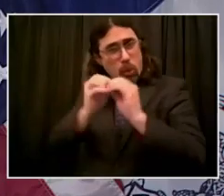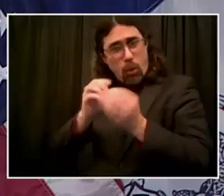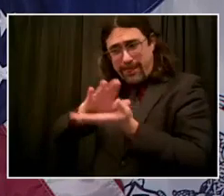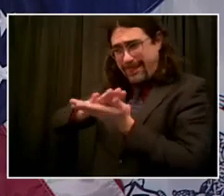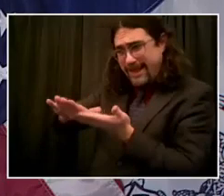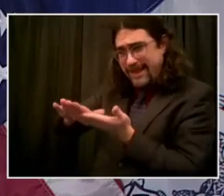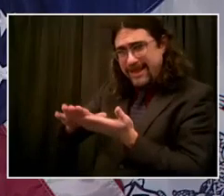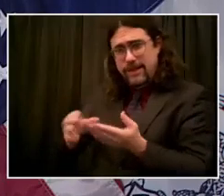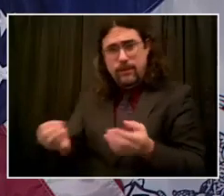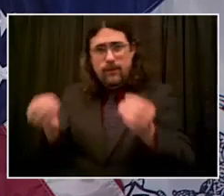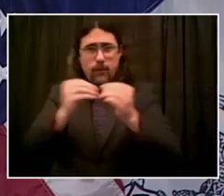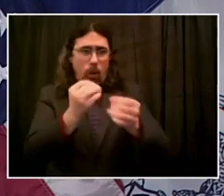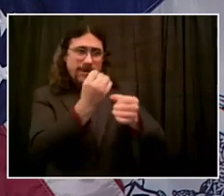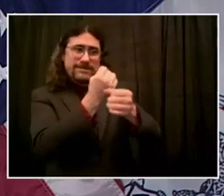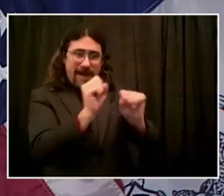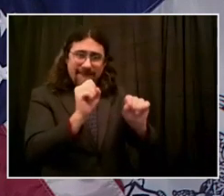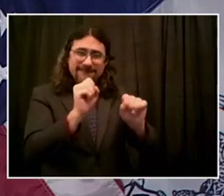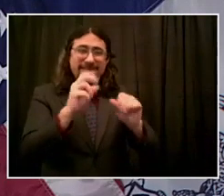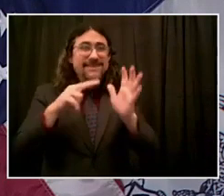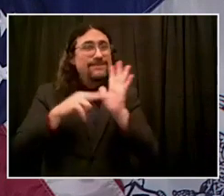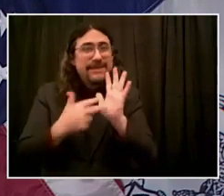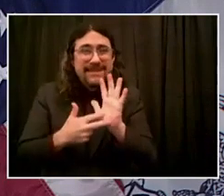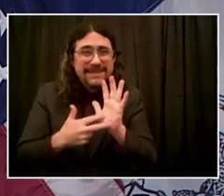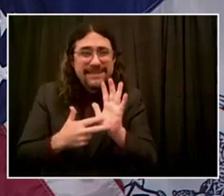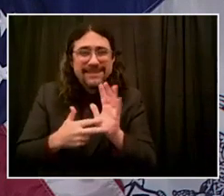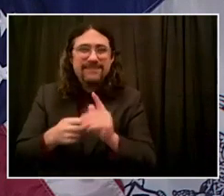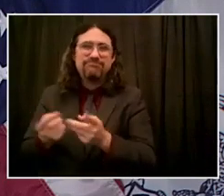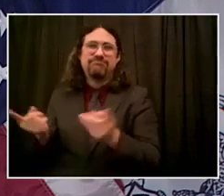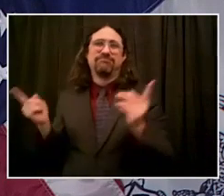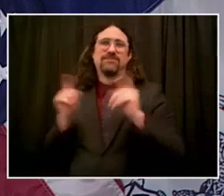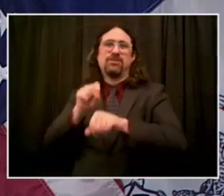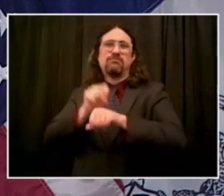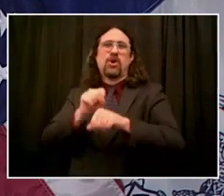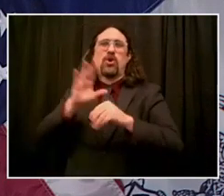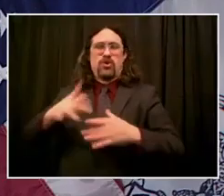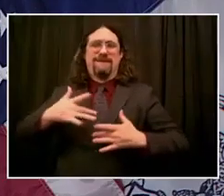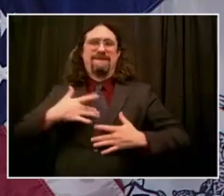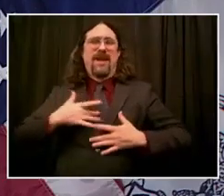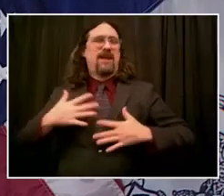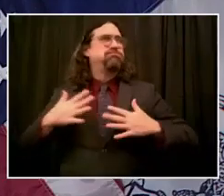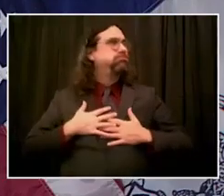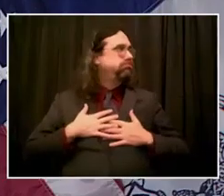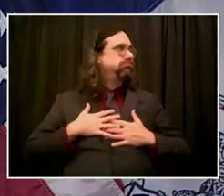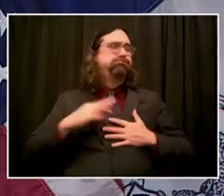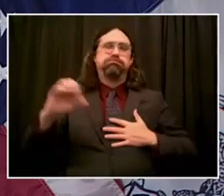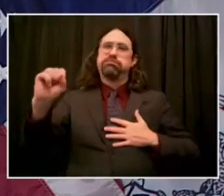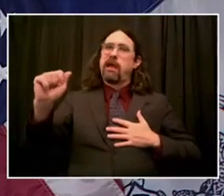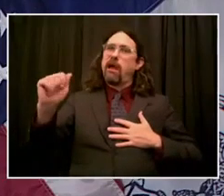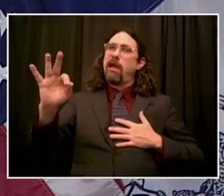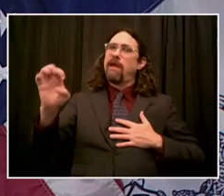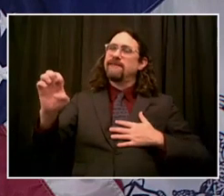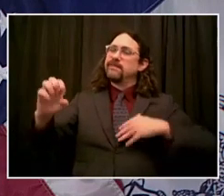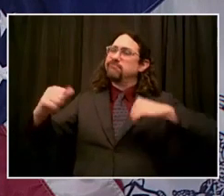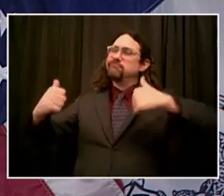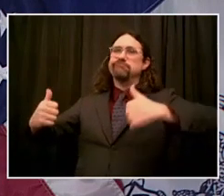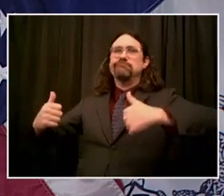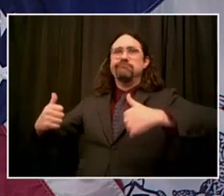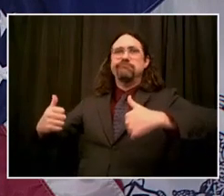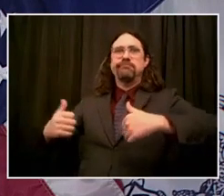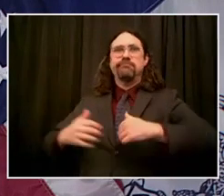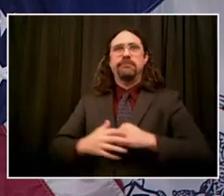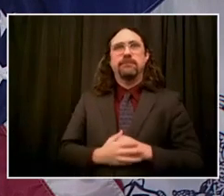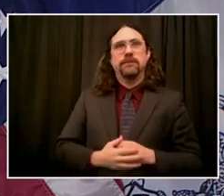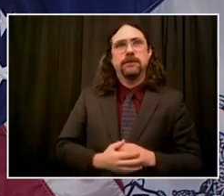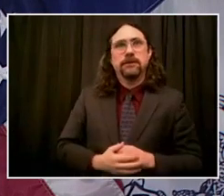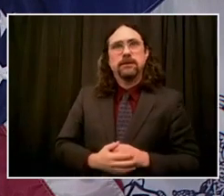way through an ever-growing testing initiative, Deborah Lee. So as I've said to you, we expect to